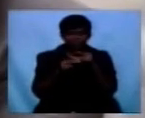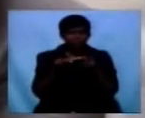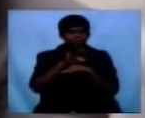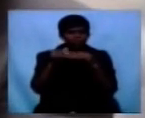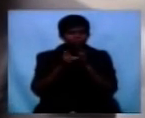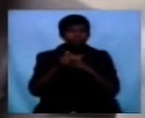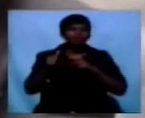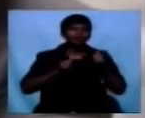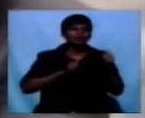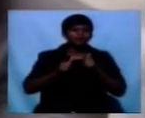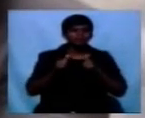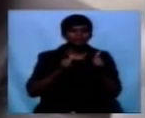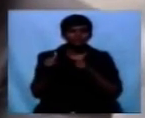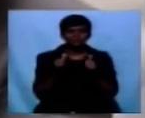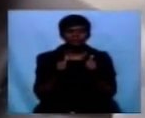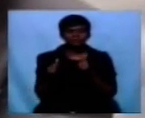the administrative